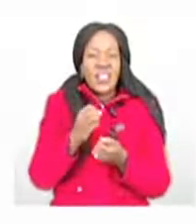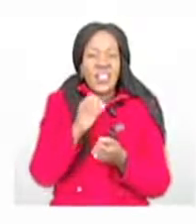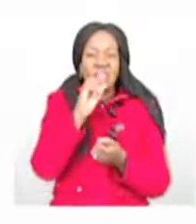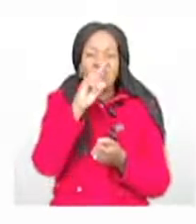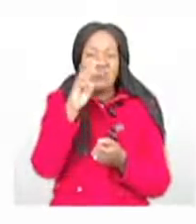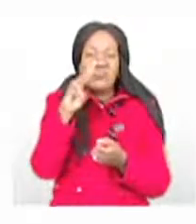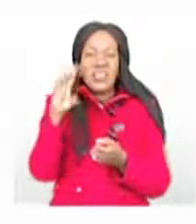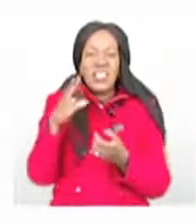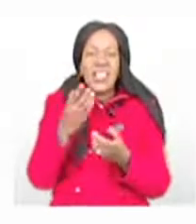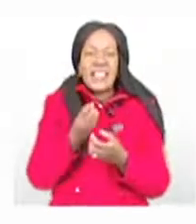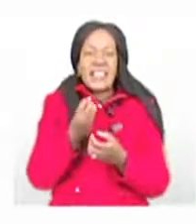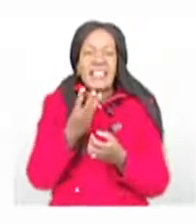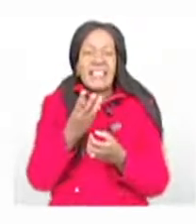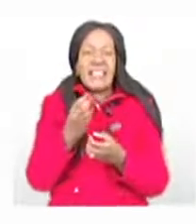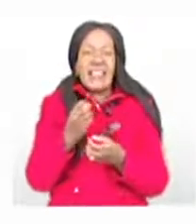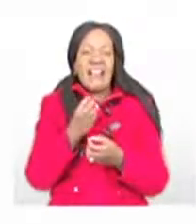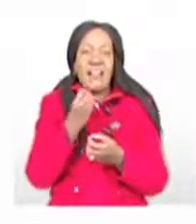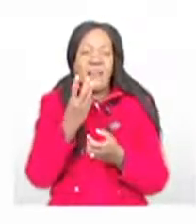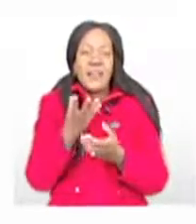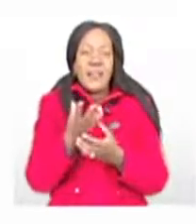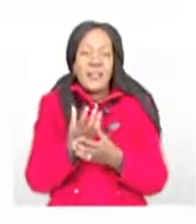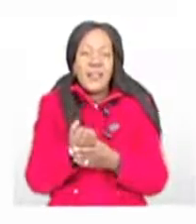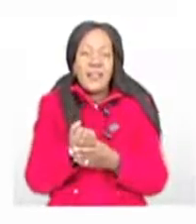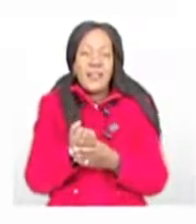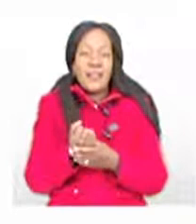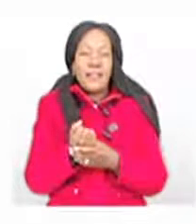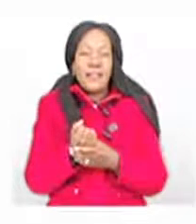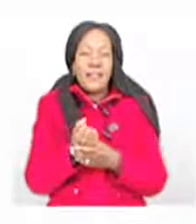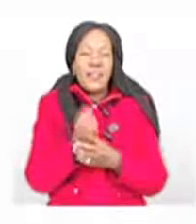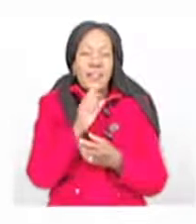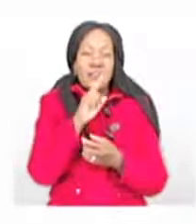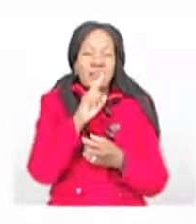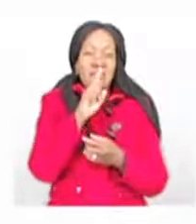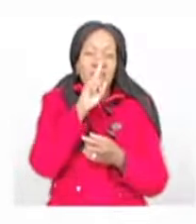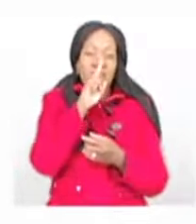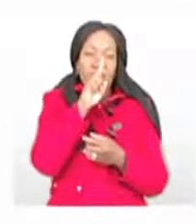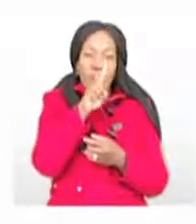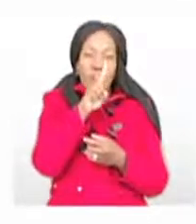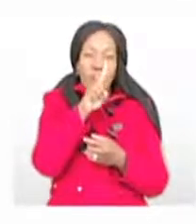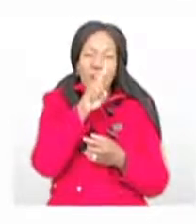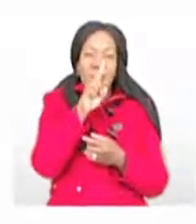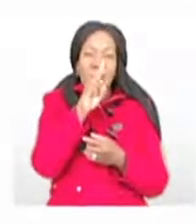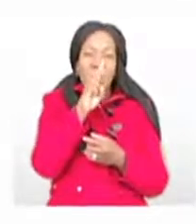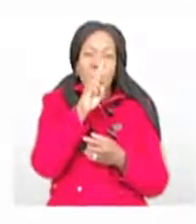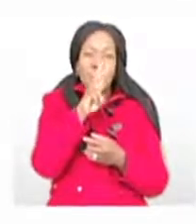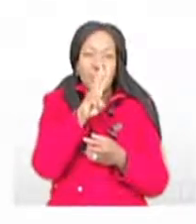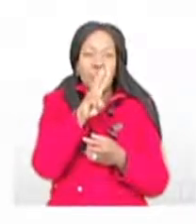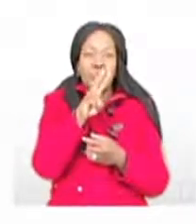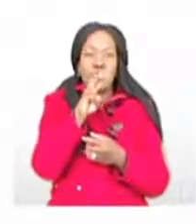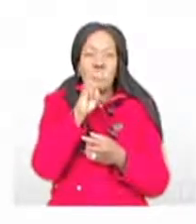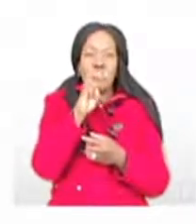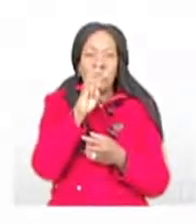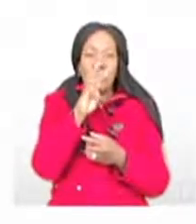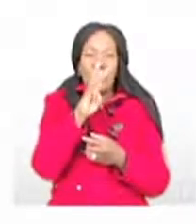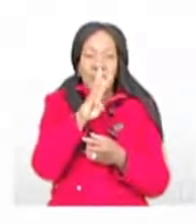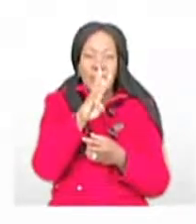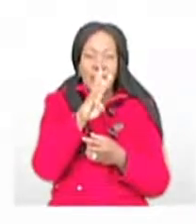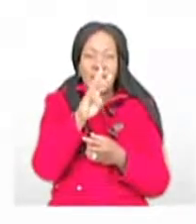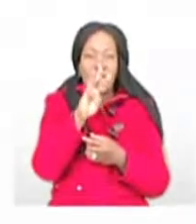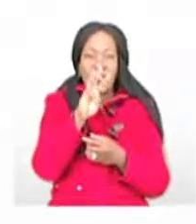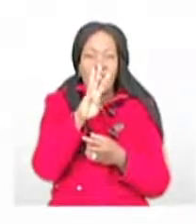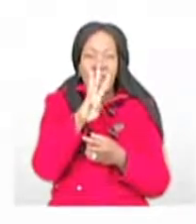ladybirds are in the picture? Let's count together. 1, 2,